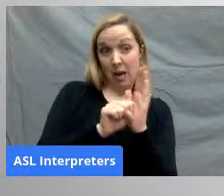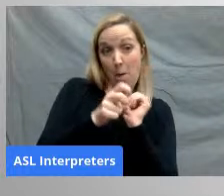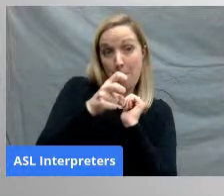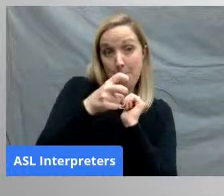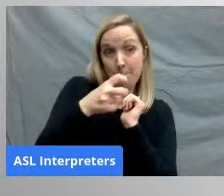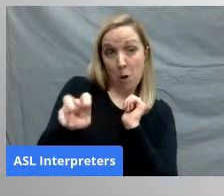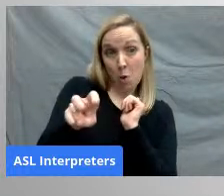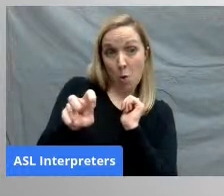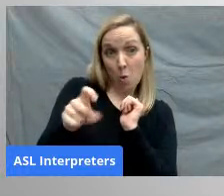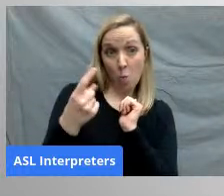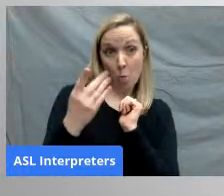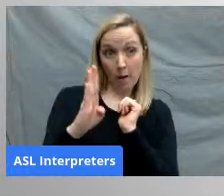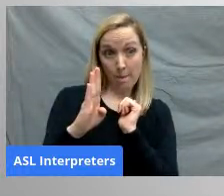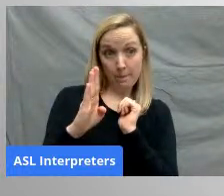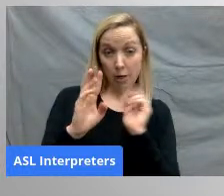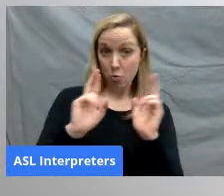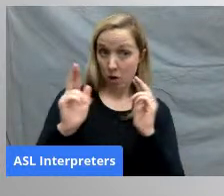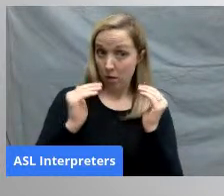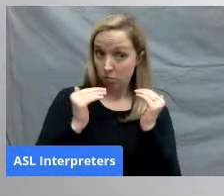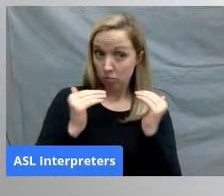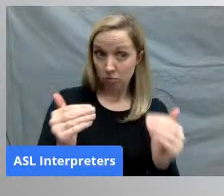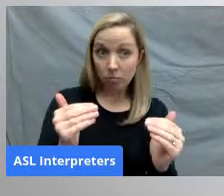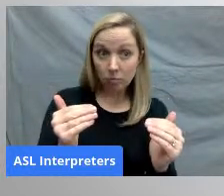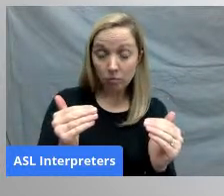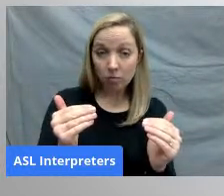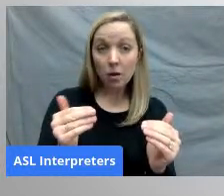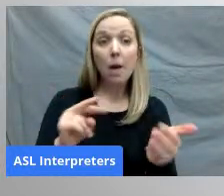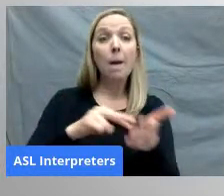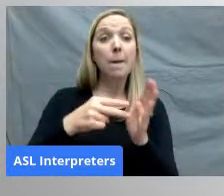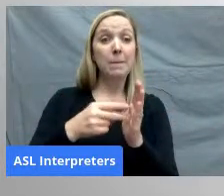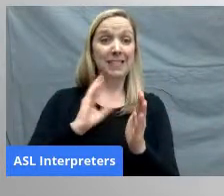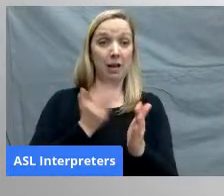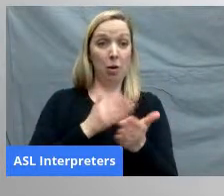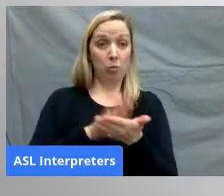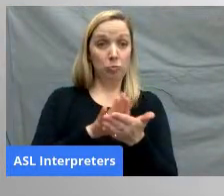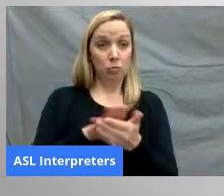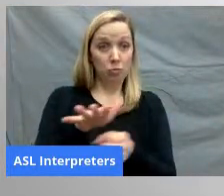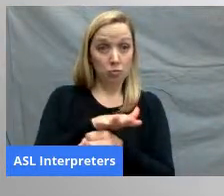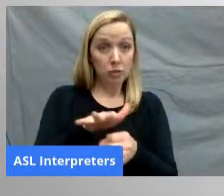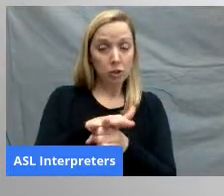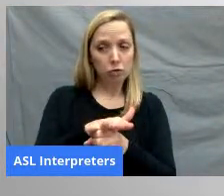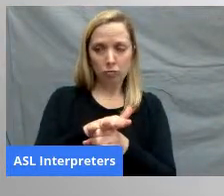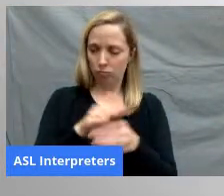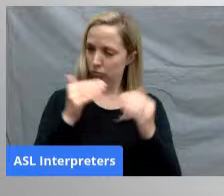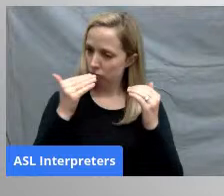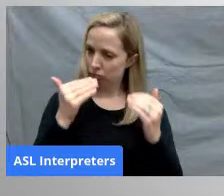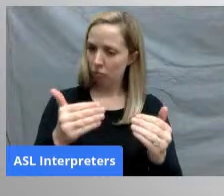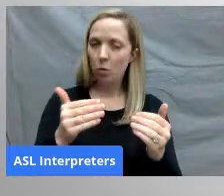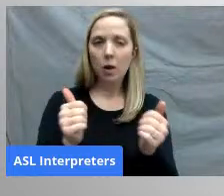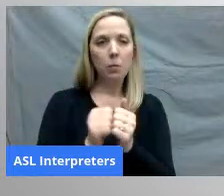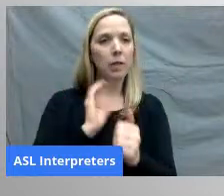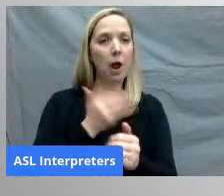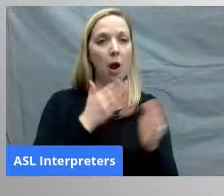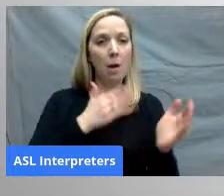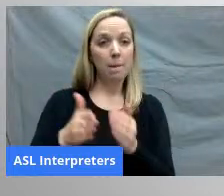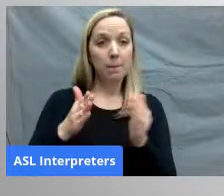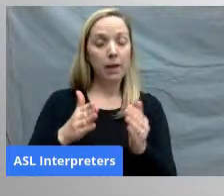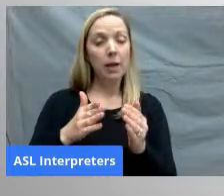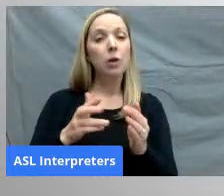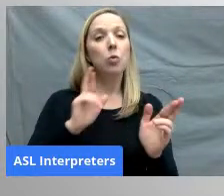1B, the school district can put in motion our plan to do a staff vaccination